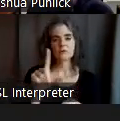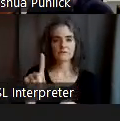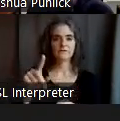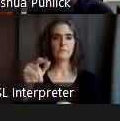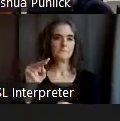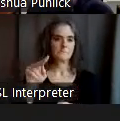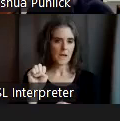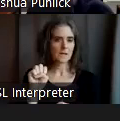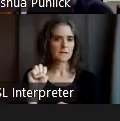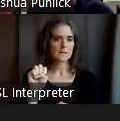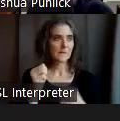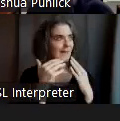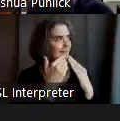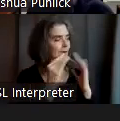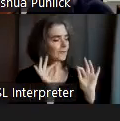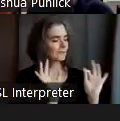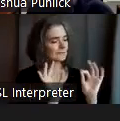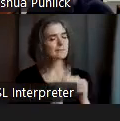Thanks.